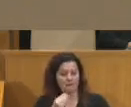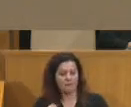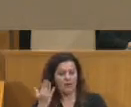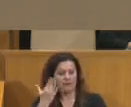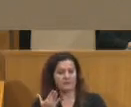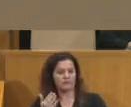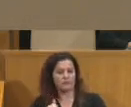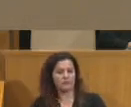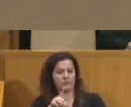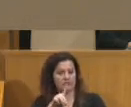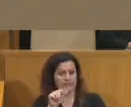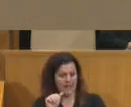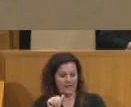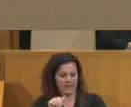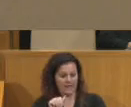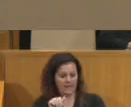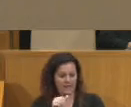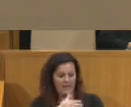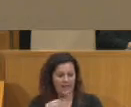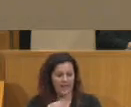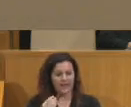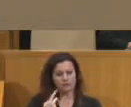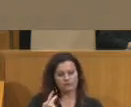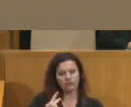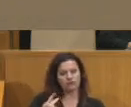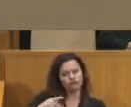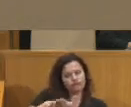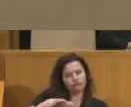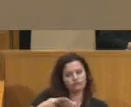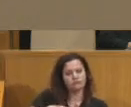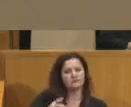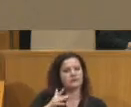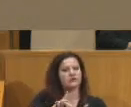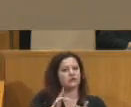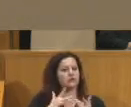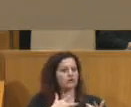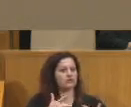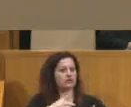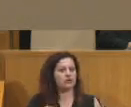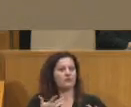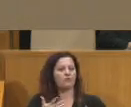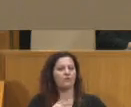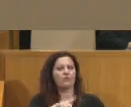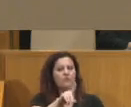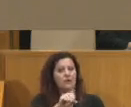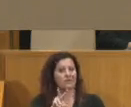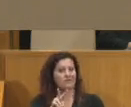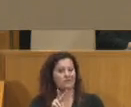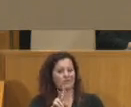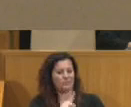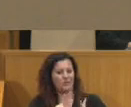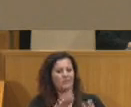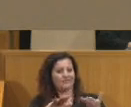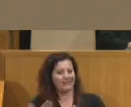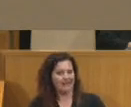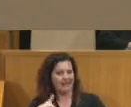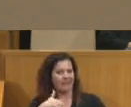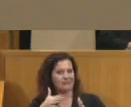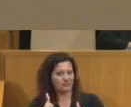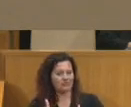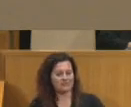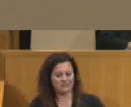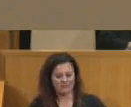102 individuals have died in our streets? Call it what it is, which is a public health crisis. Let's work with the